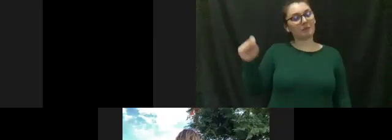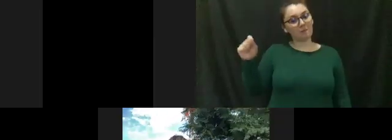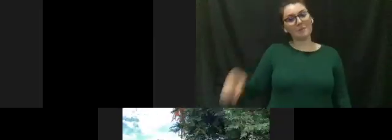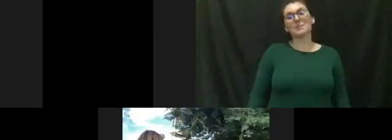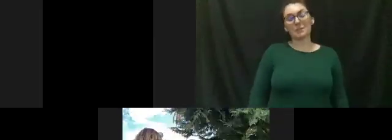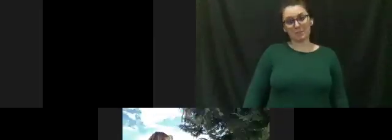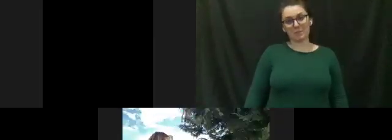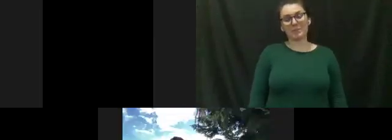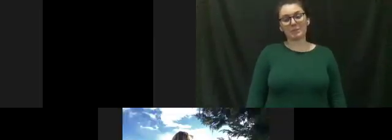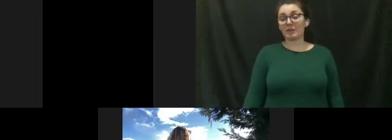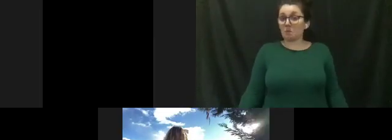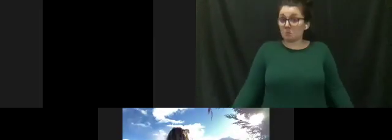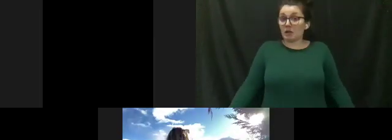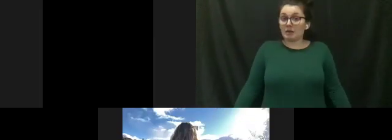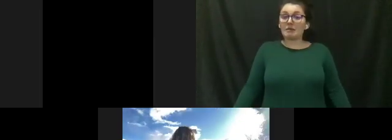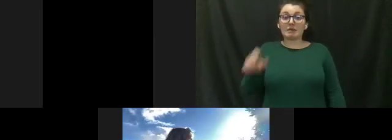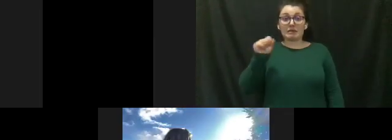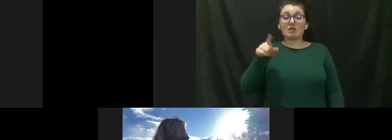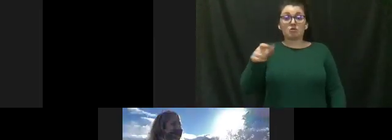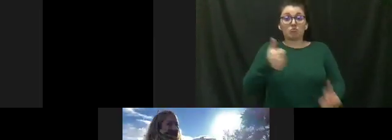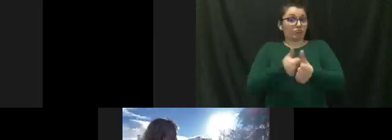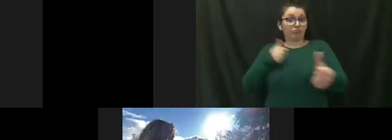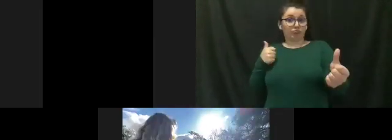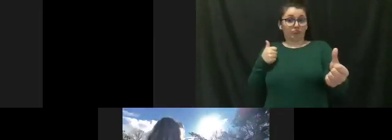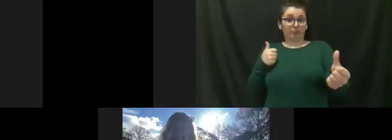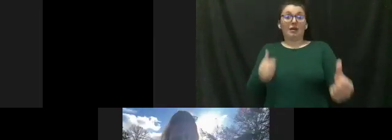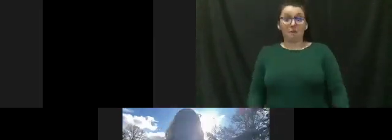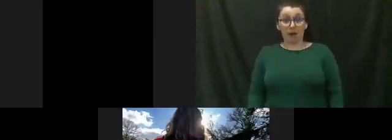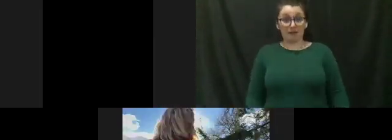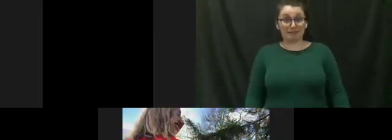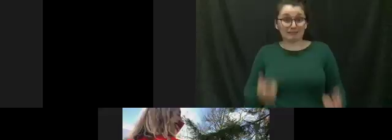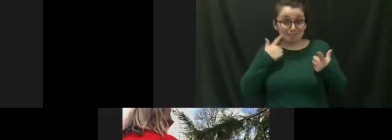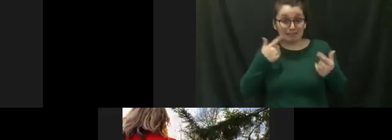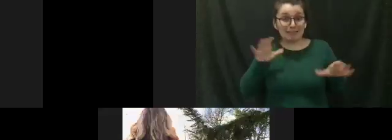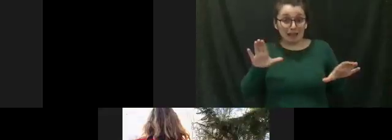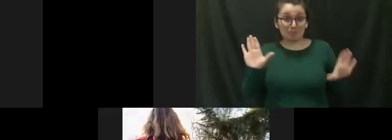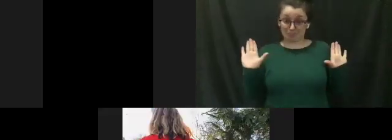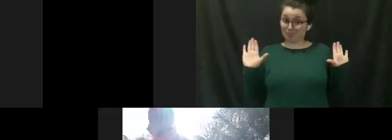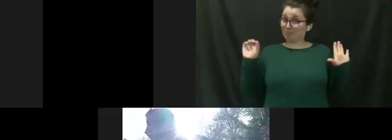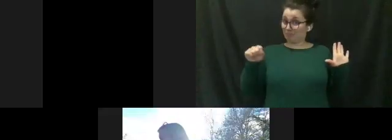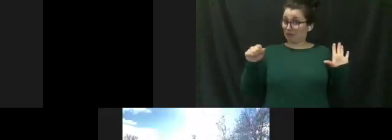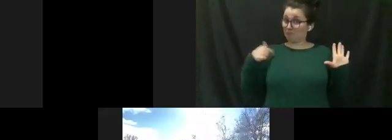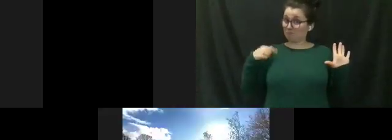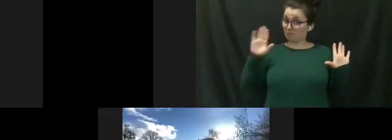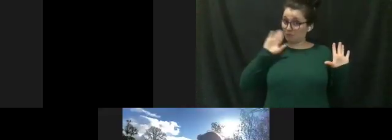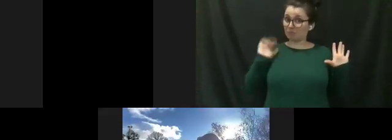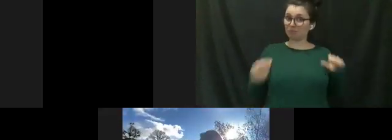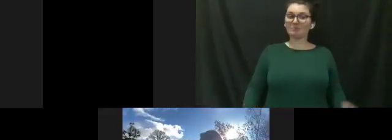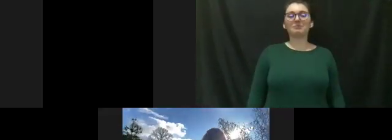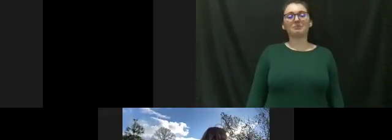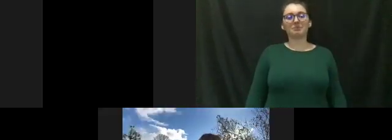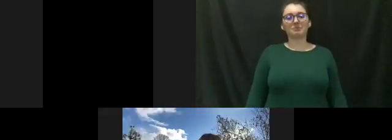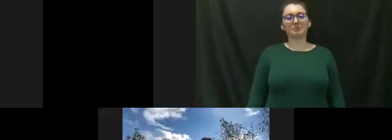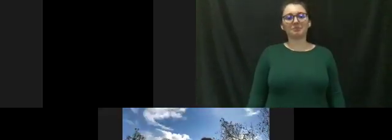Okay, so then yeah, you stay away. That'll do it. Exactly. They're actually quite timid animals. They kind of will